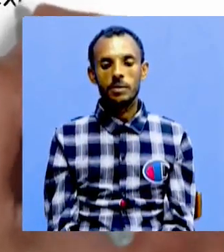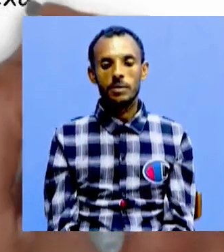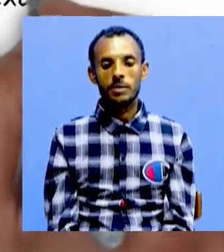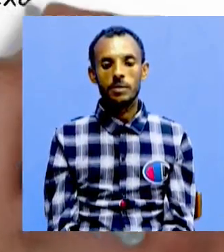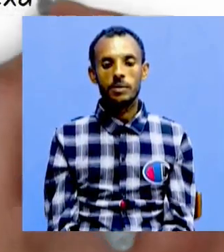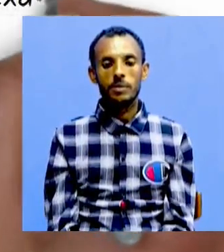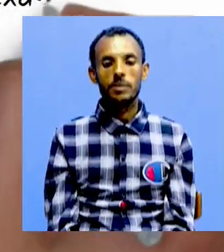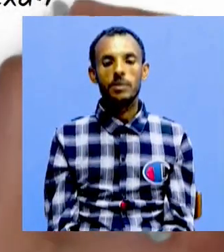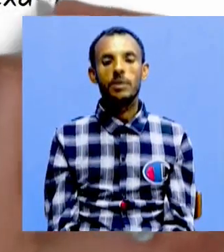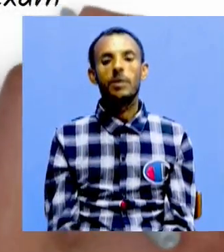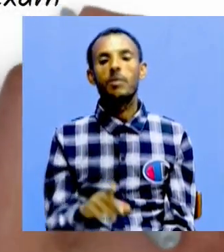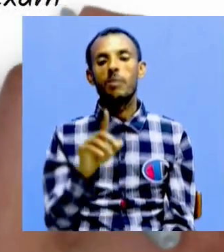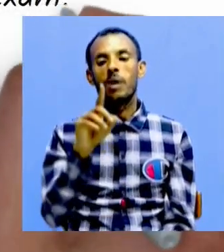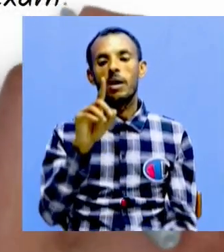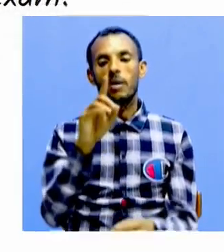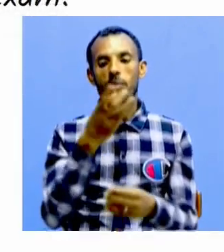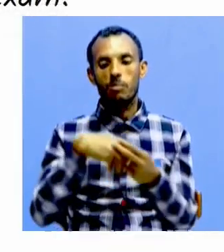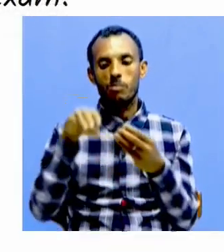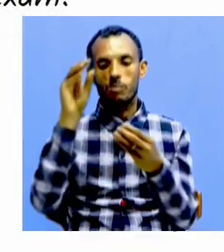One more.